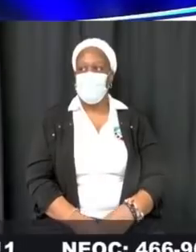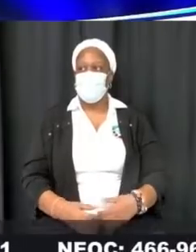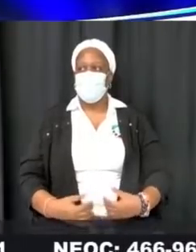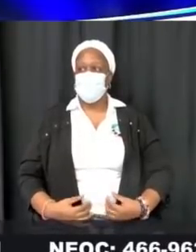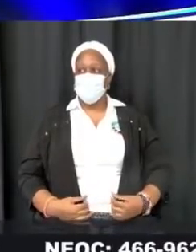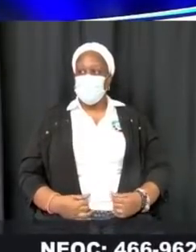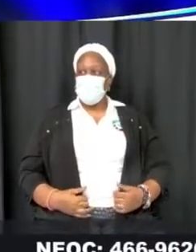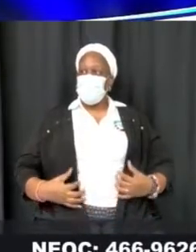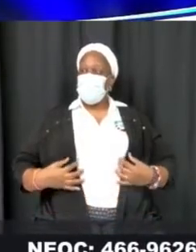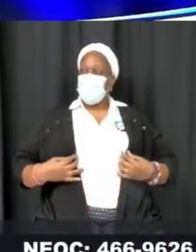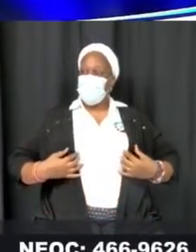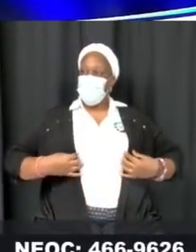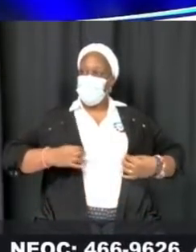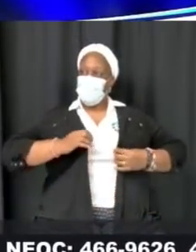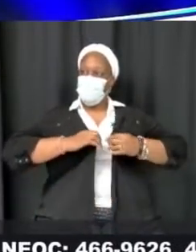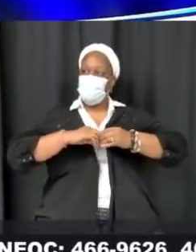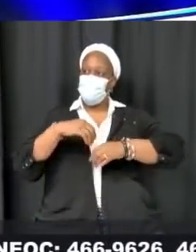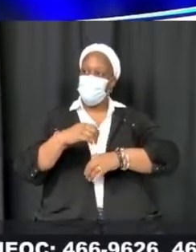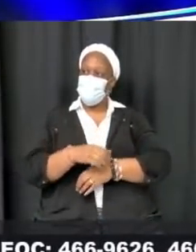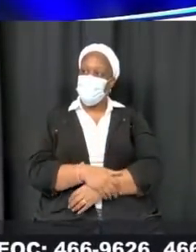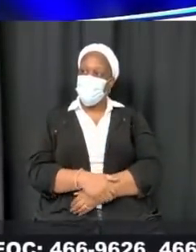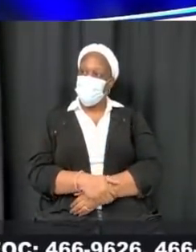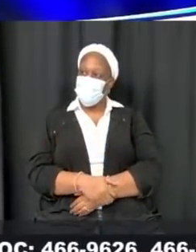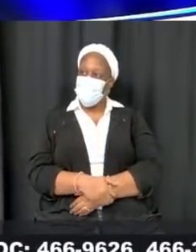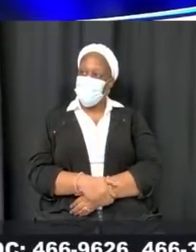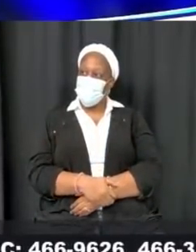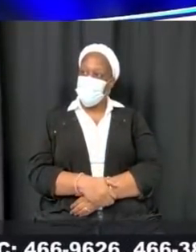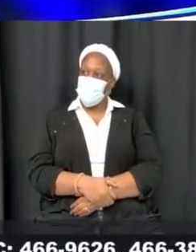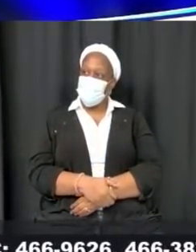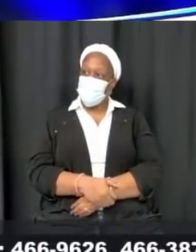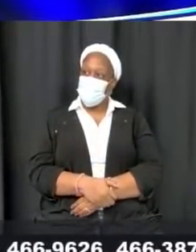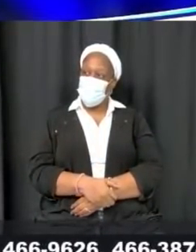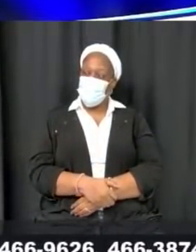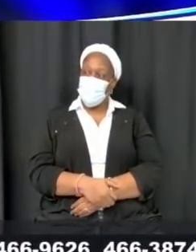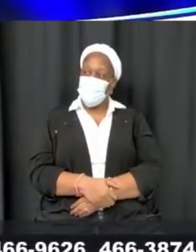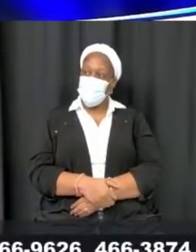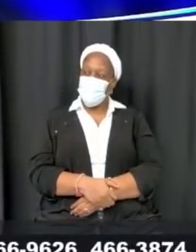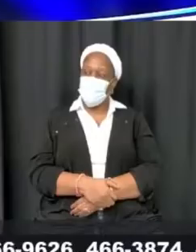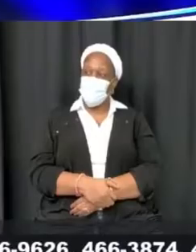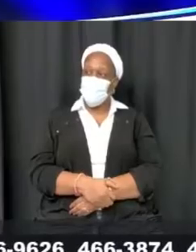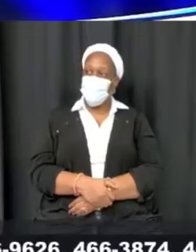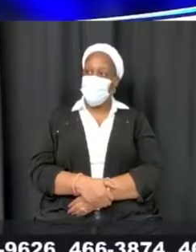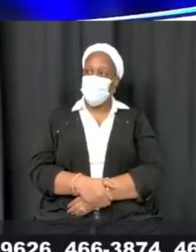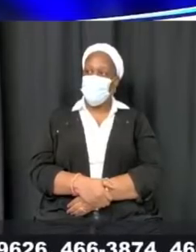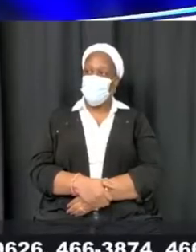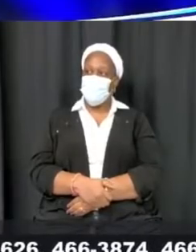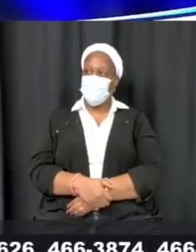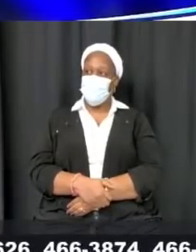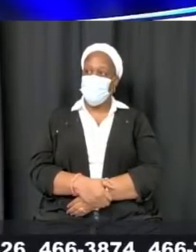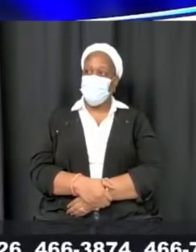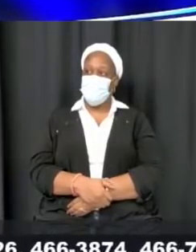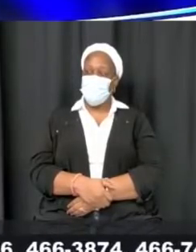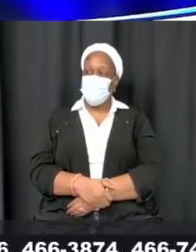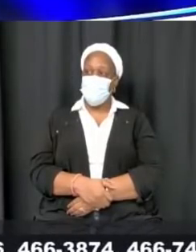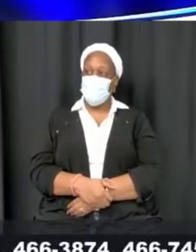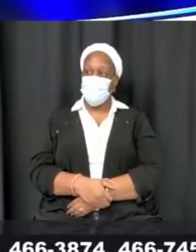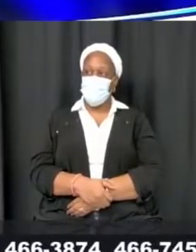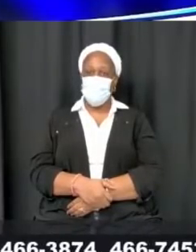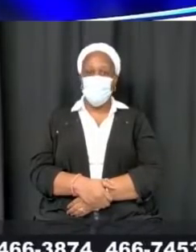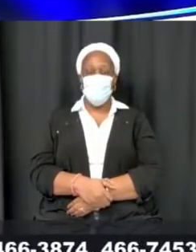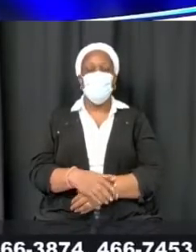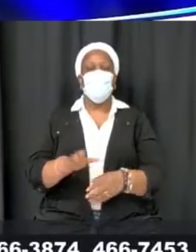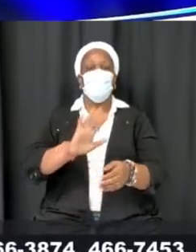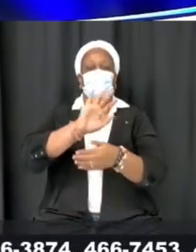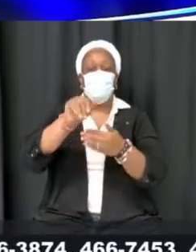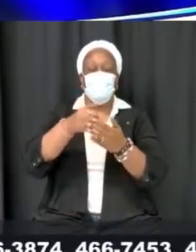I would make this announcement that the National COVID-19 Task Force Chairman and the entire